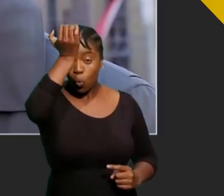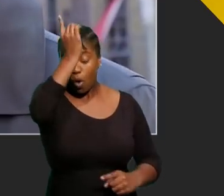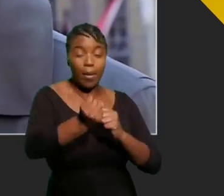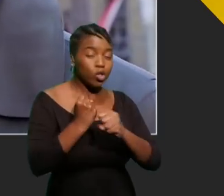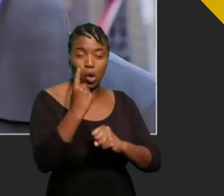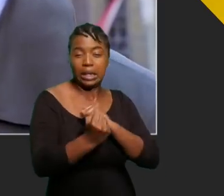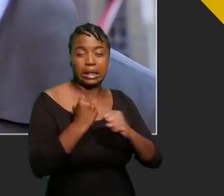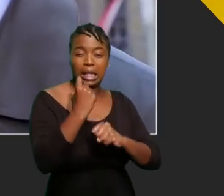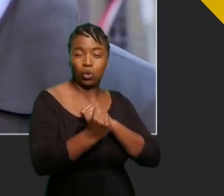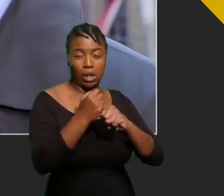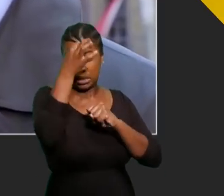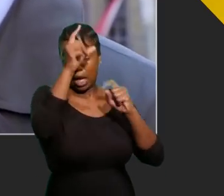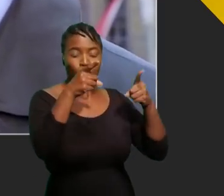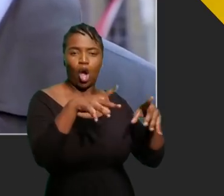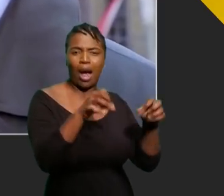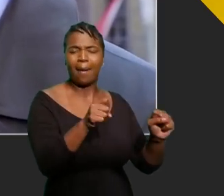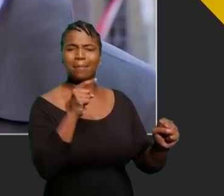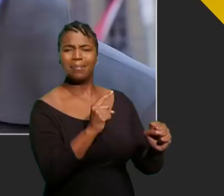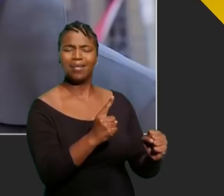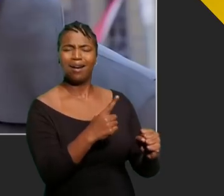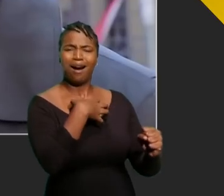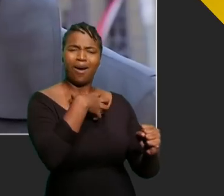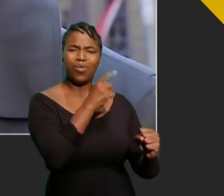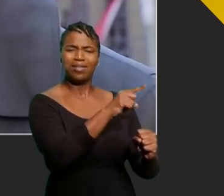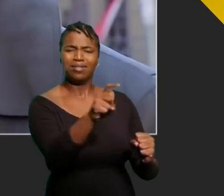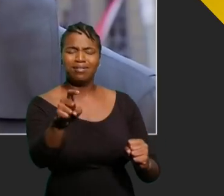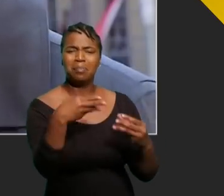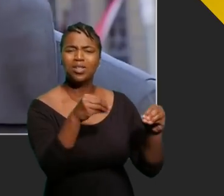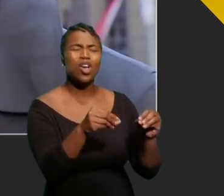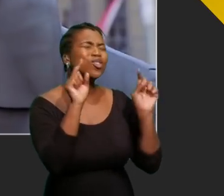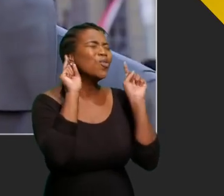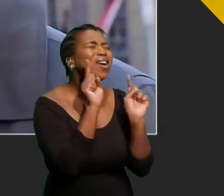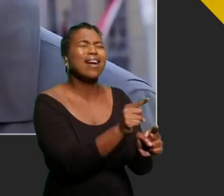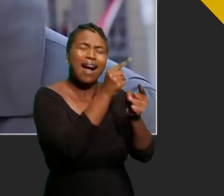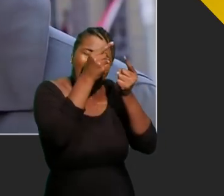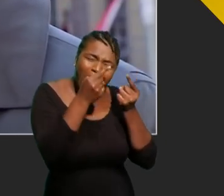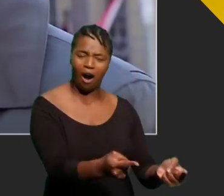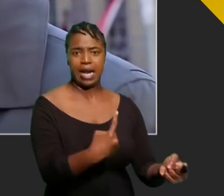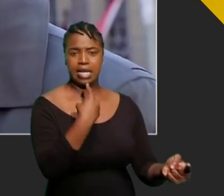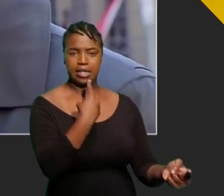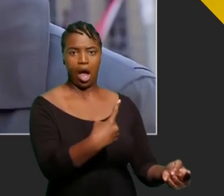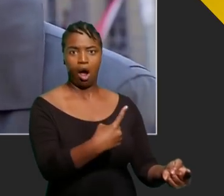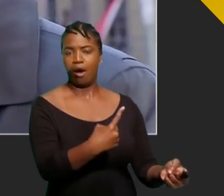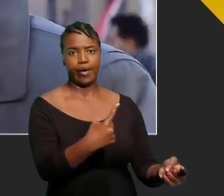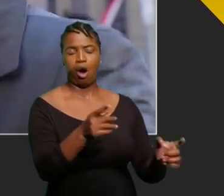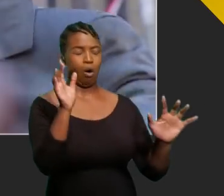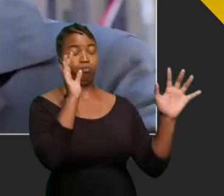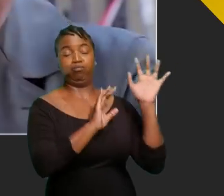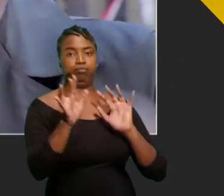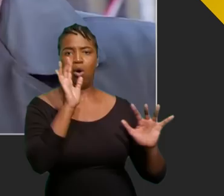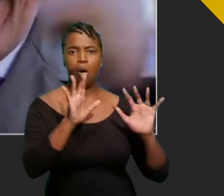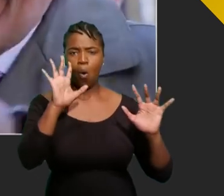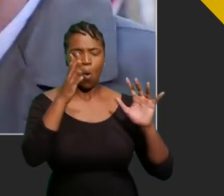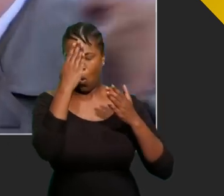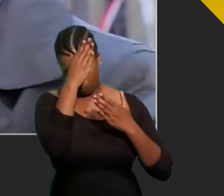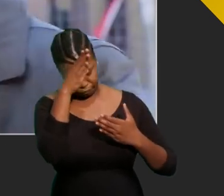years and the state capture, the capture of state-owned enterprises. You can't suddenly whitewash